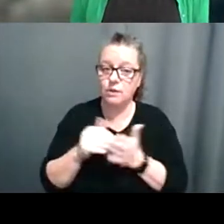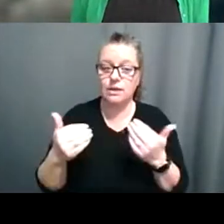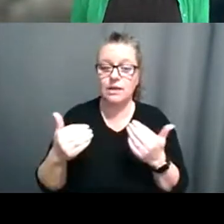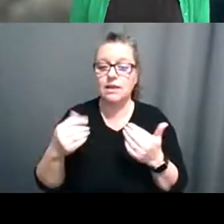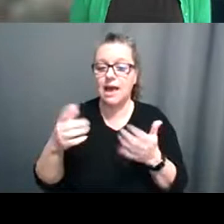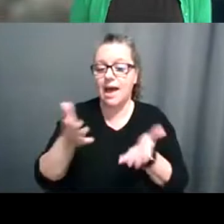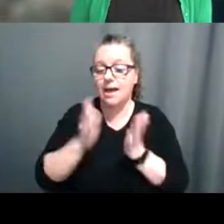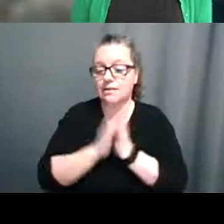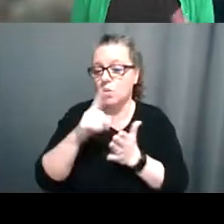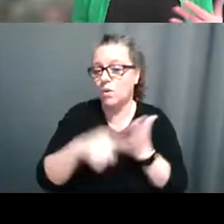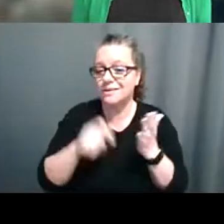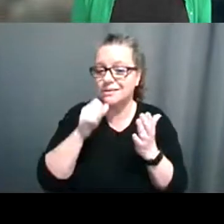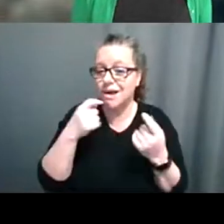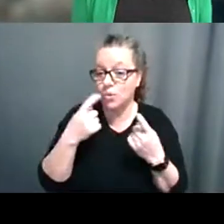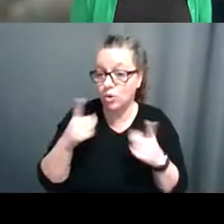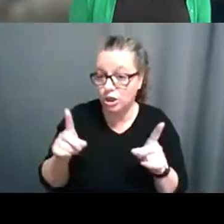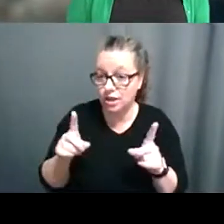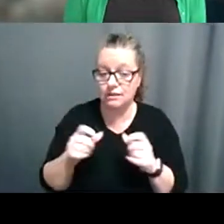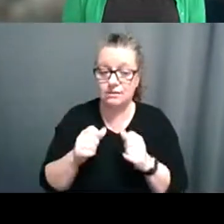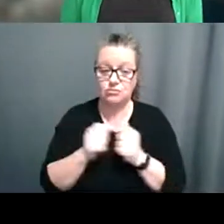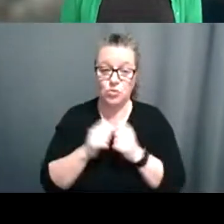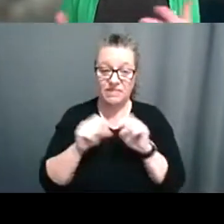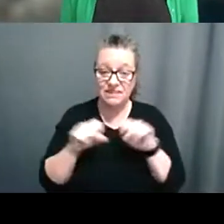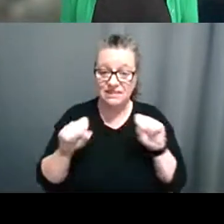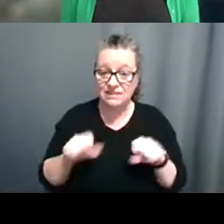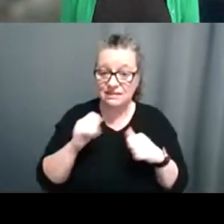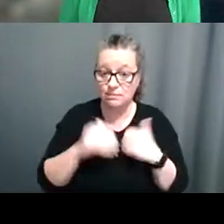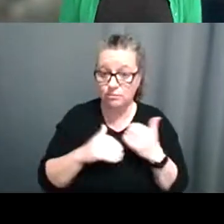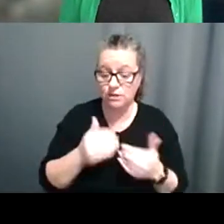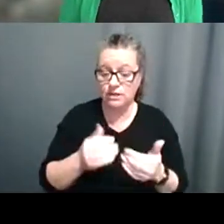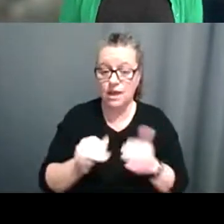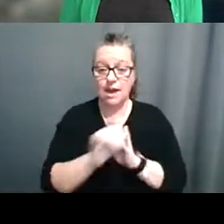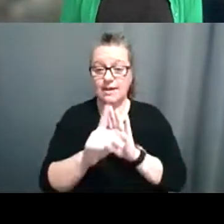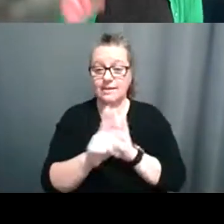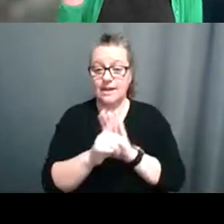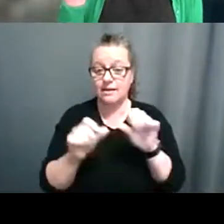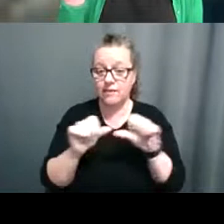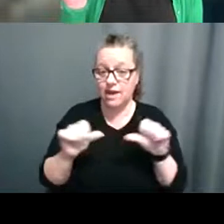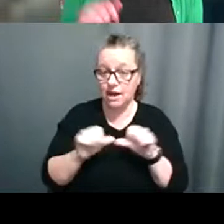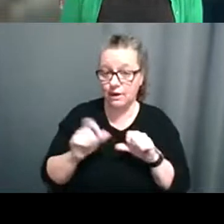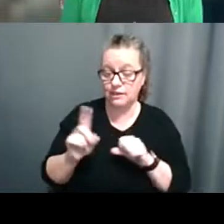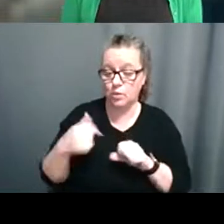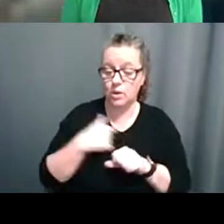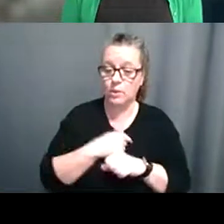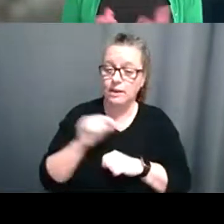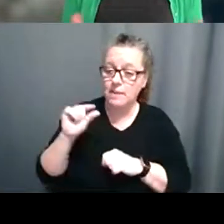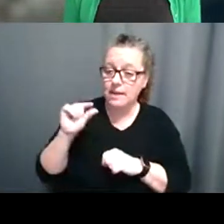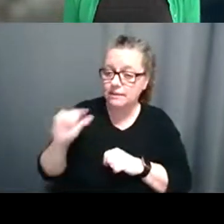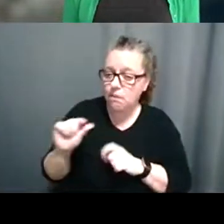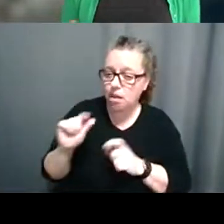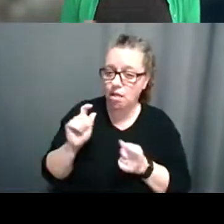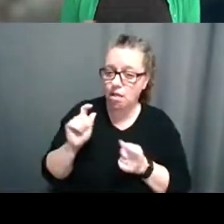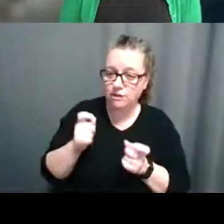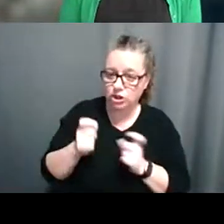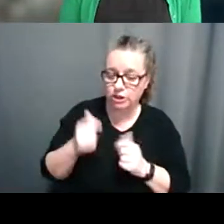working with the site, with the system process, and identify areas where we can make small incremental changes along